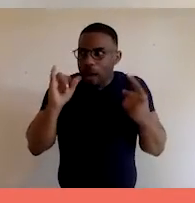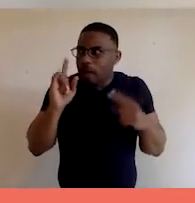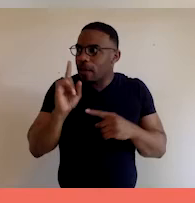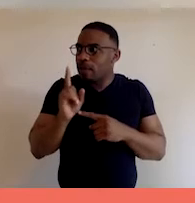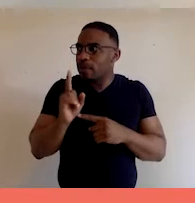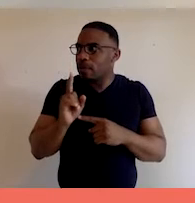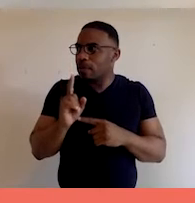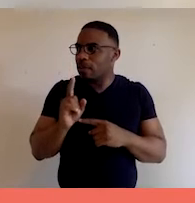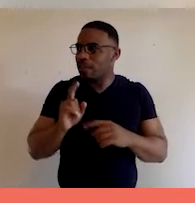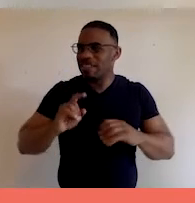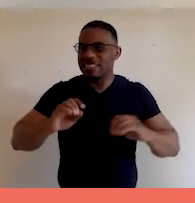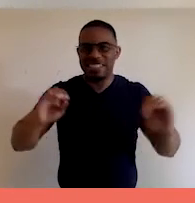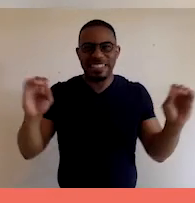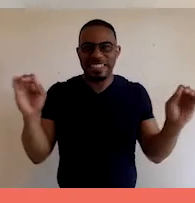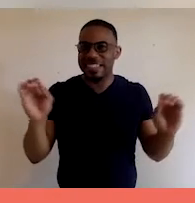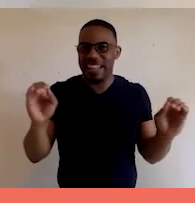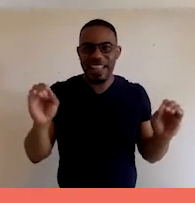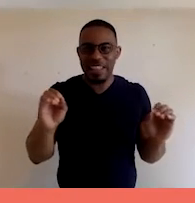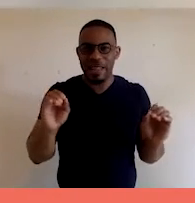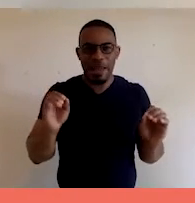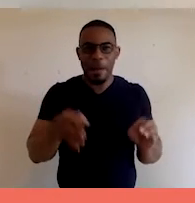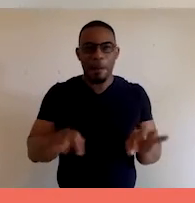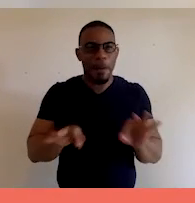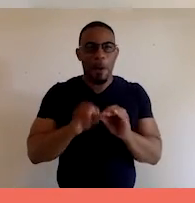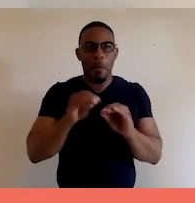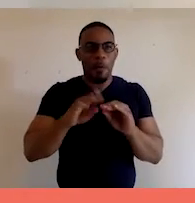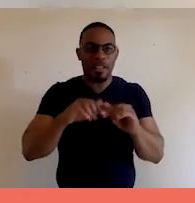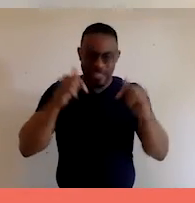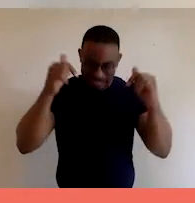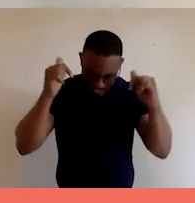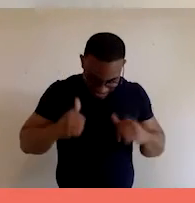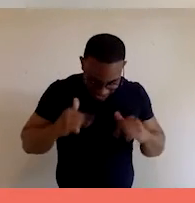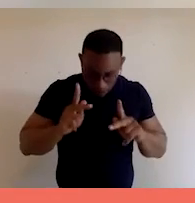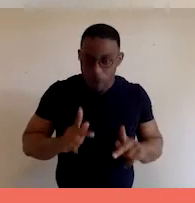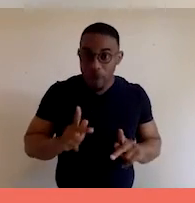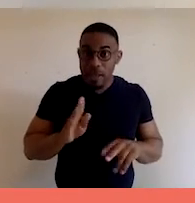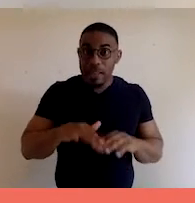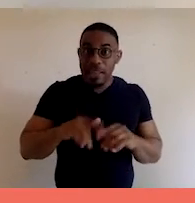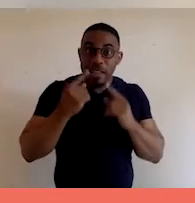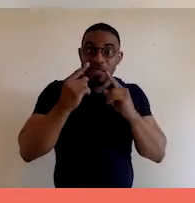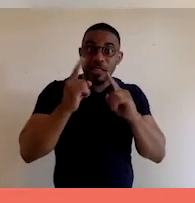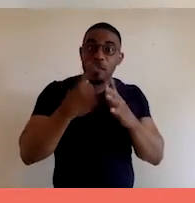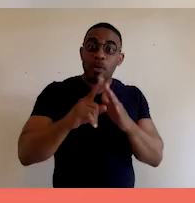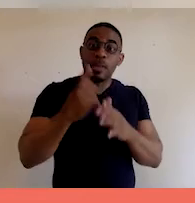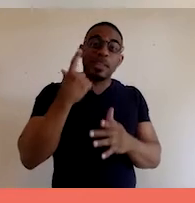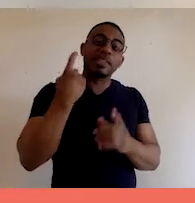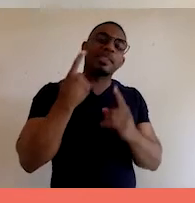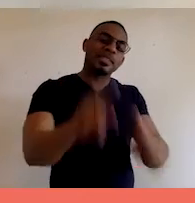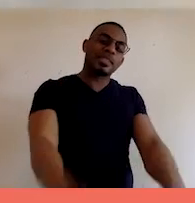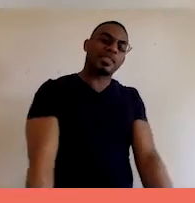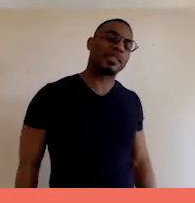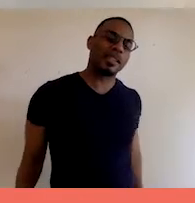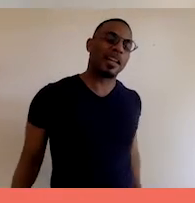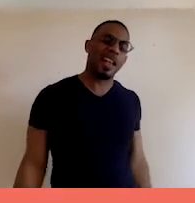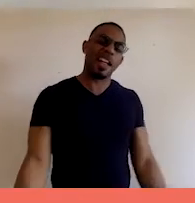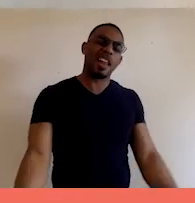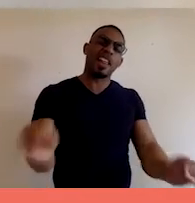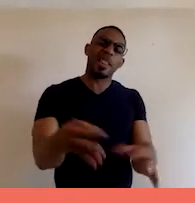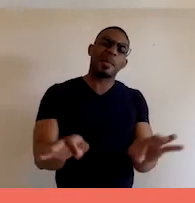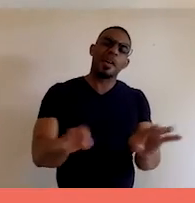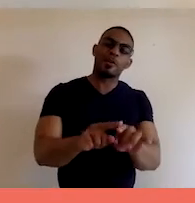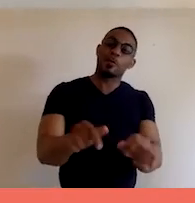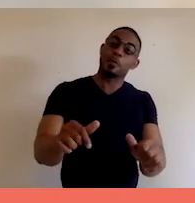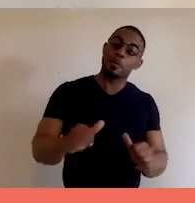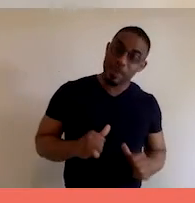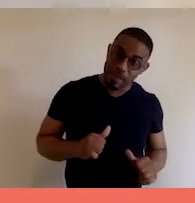moment, nothing mattered more to this person than achieving what they just achieved. And nothing mattered to